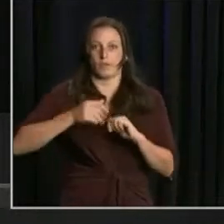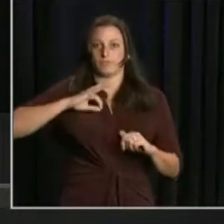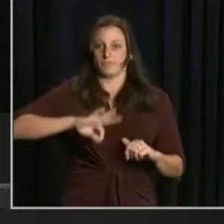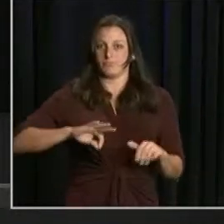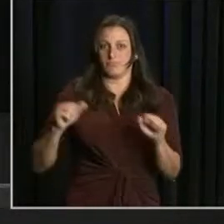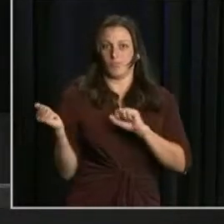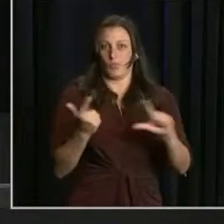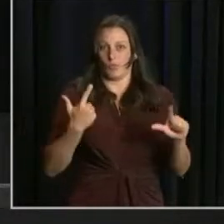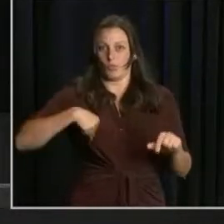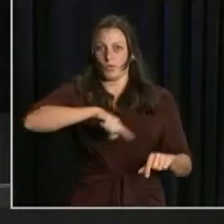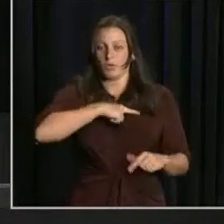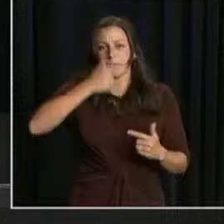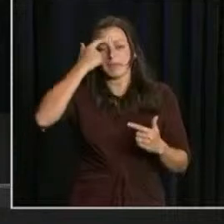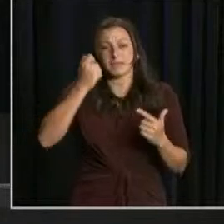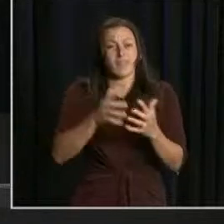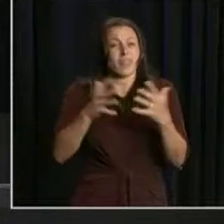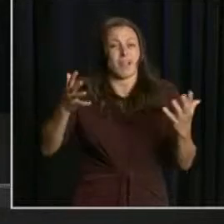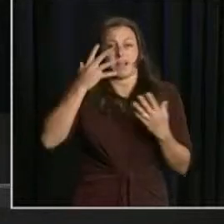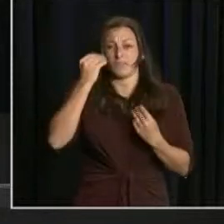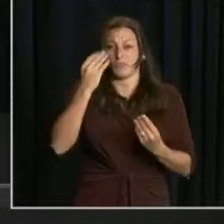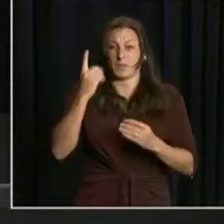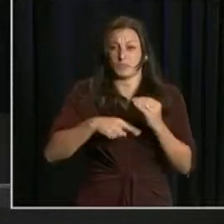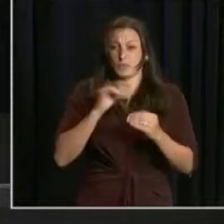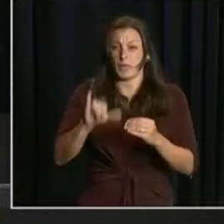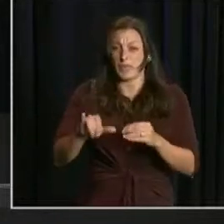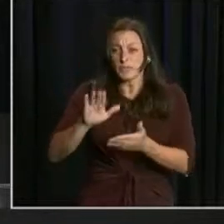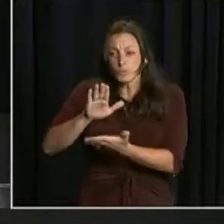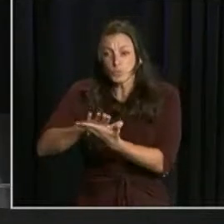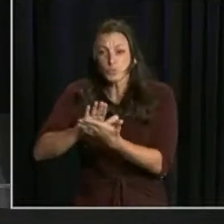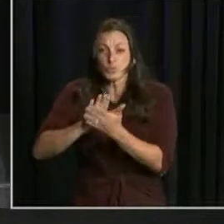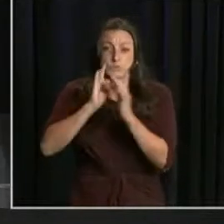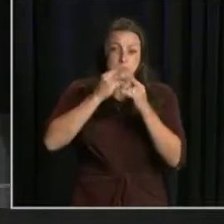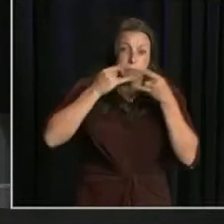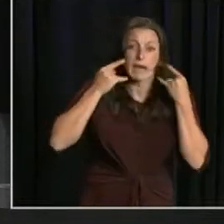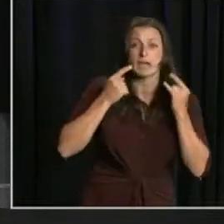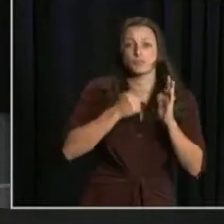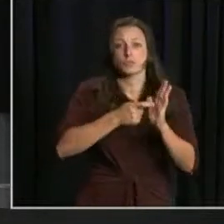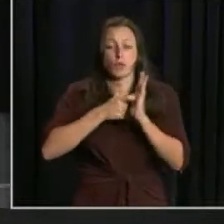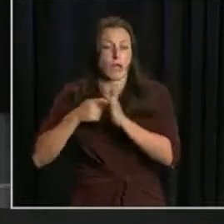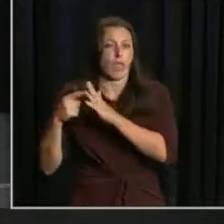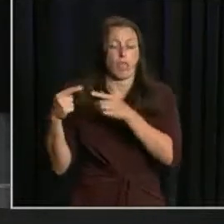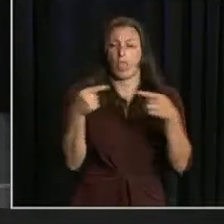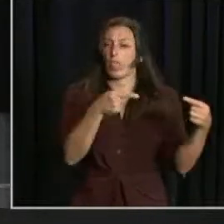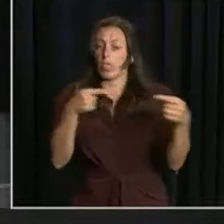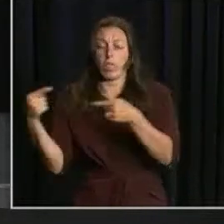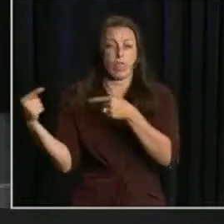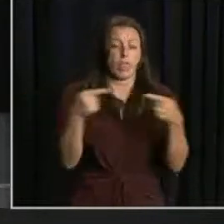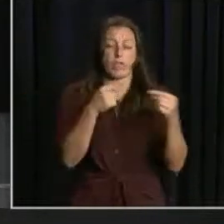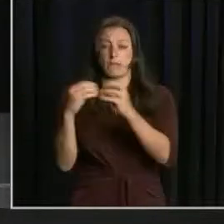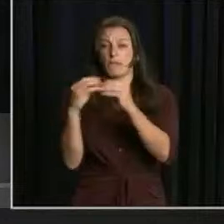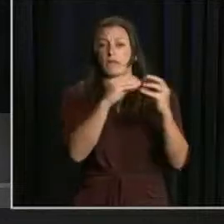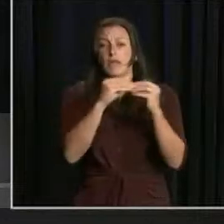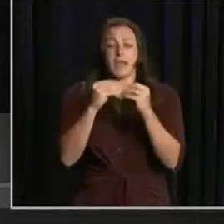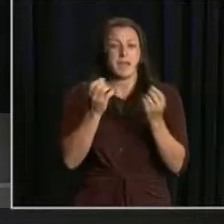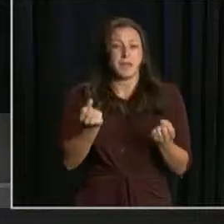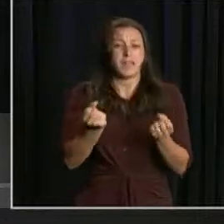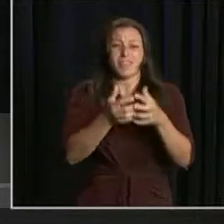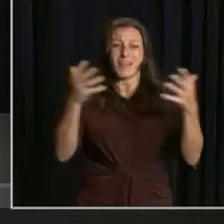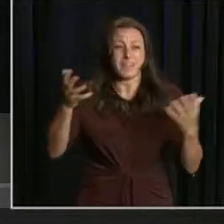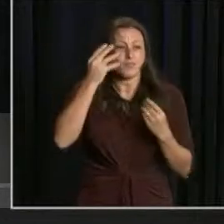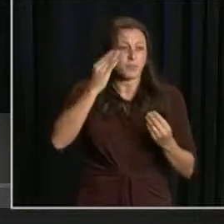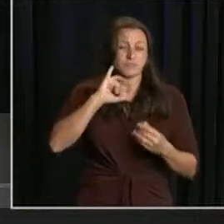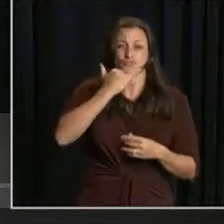been so much misinformation on that, since there's been so much opposition from the governor and from the attorney